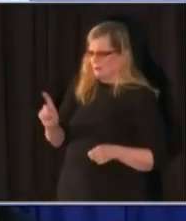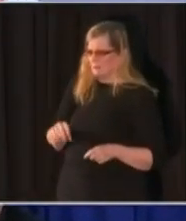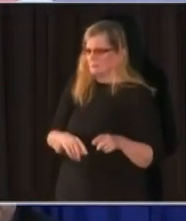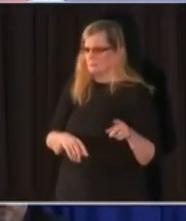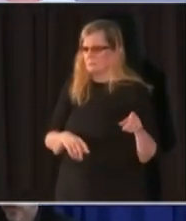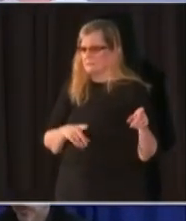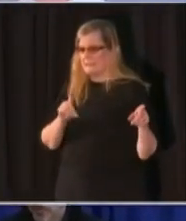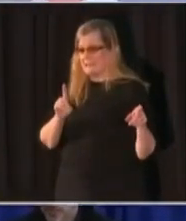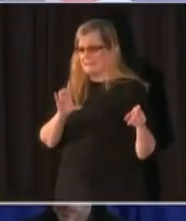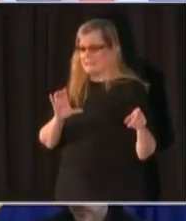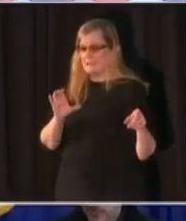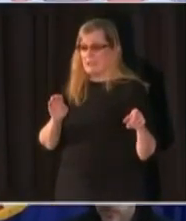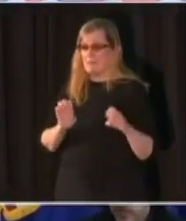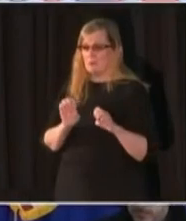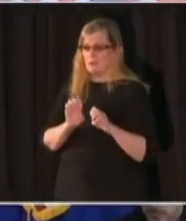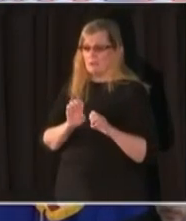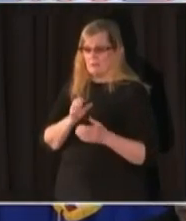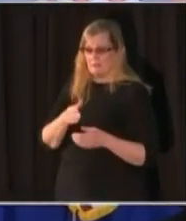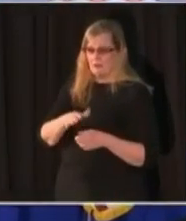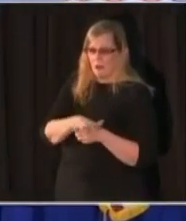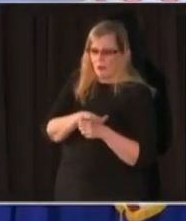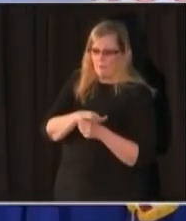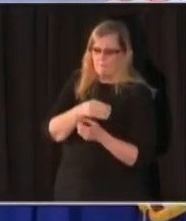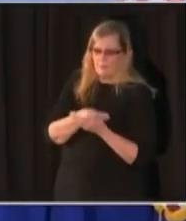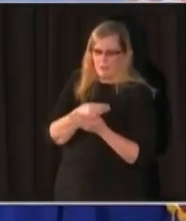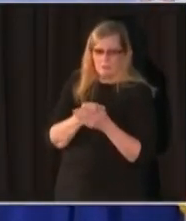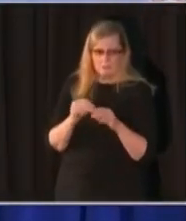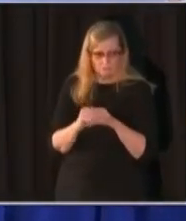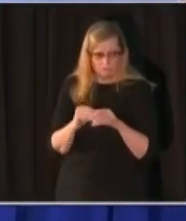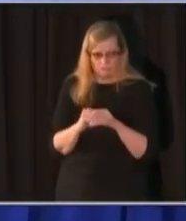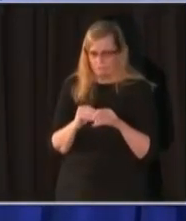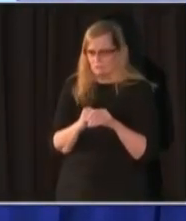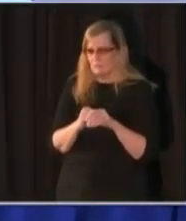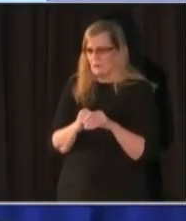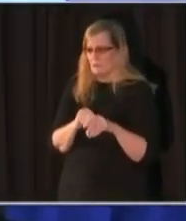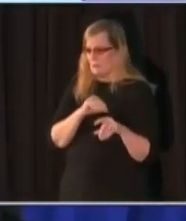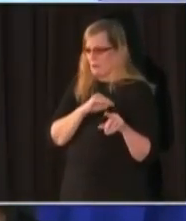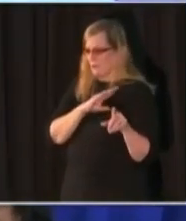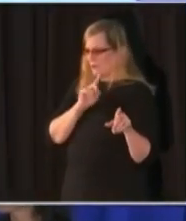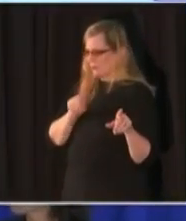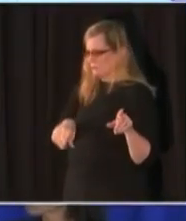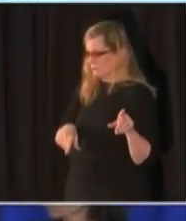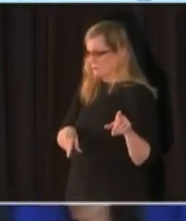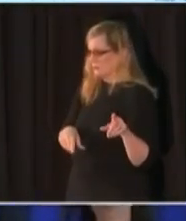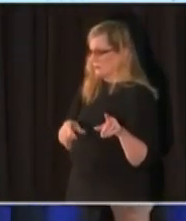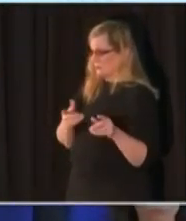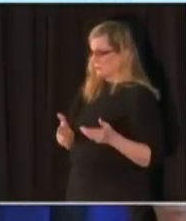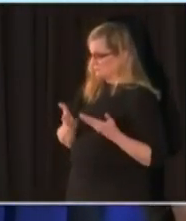response, and it will be a part of the reimbursement request that we submit to the federal government.